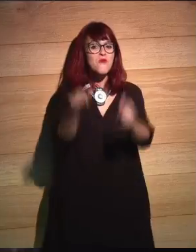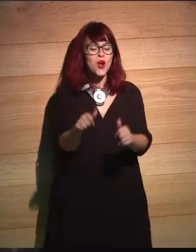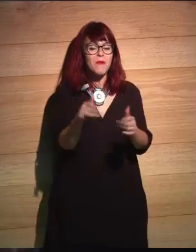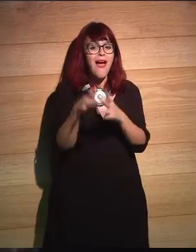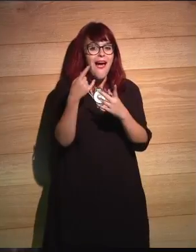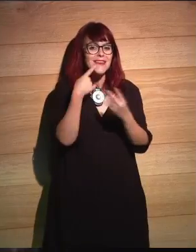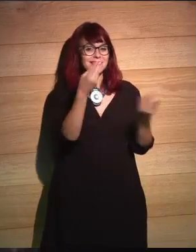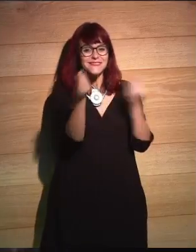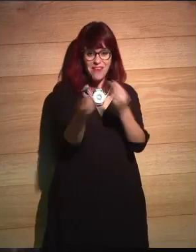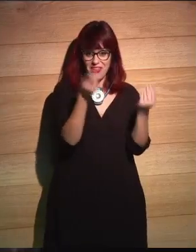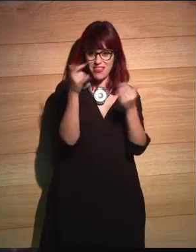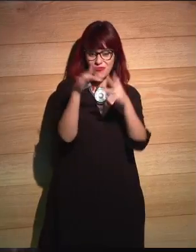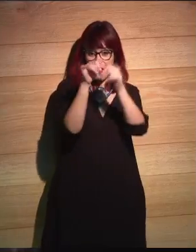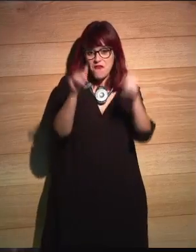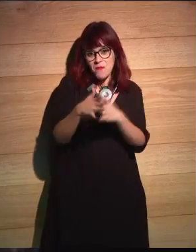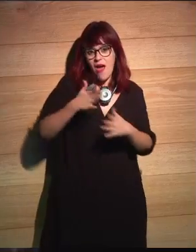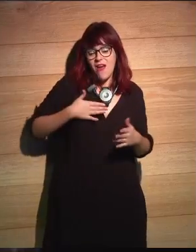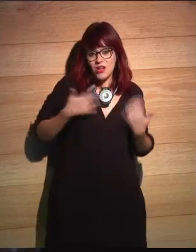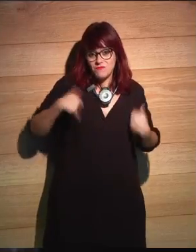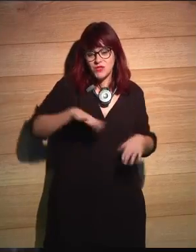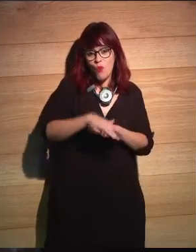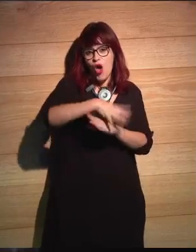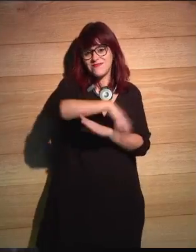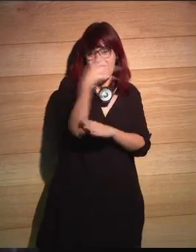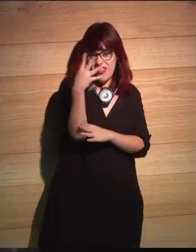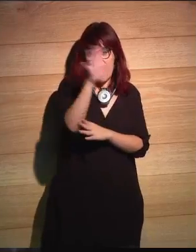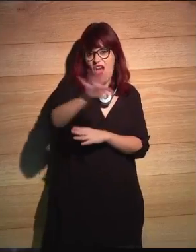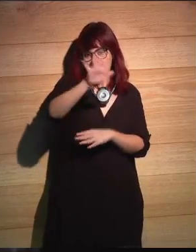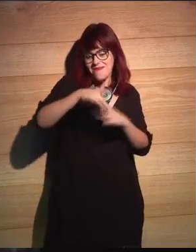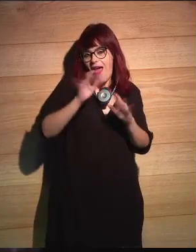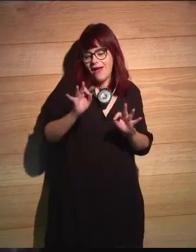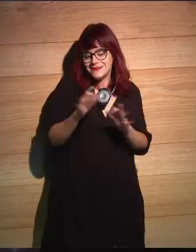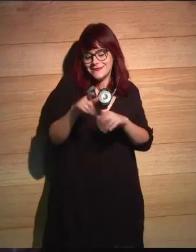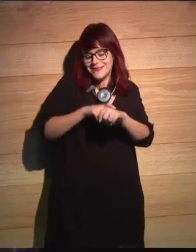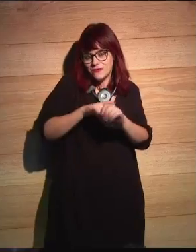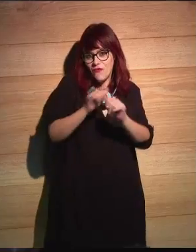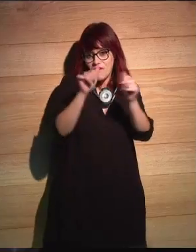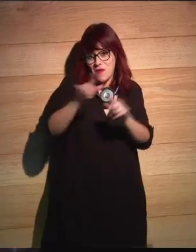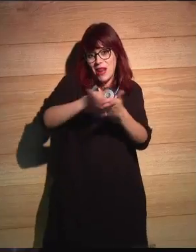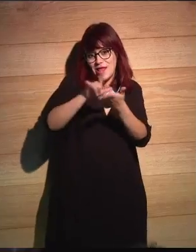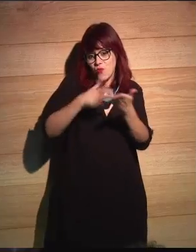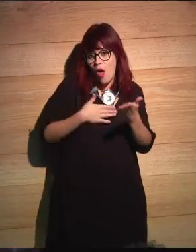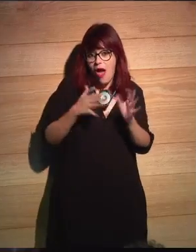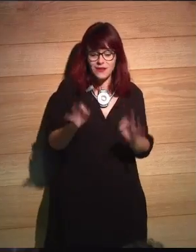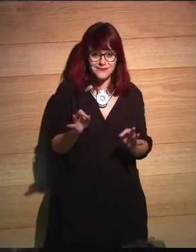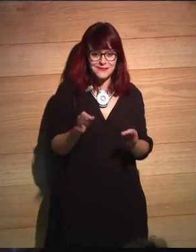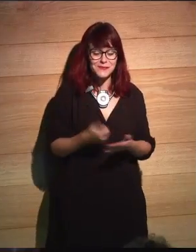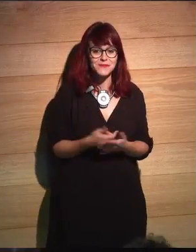of the Scandinavian literature, the silence, the loneliness, and the need for that.